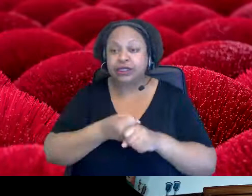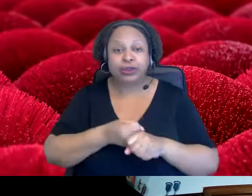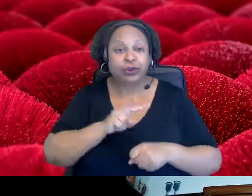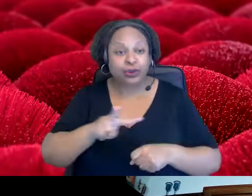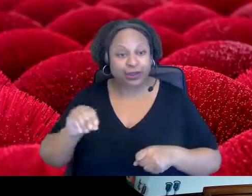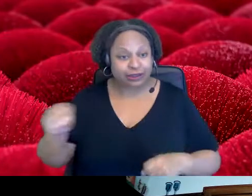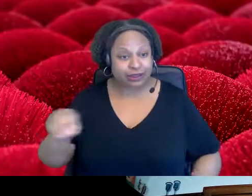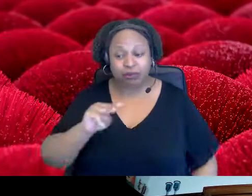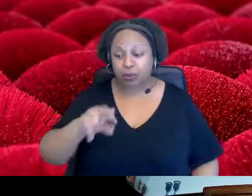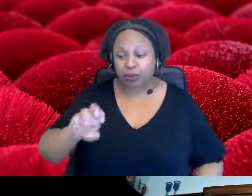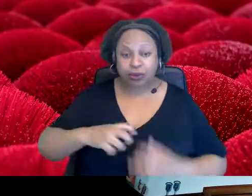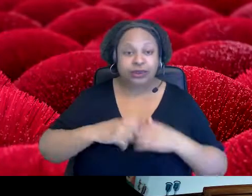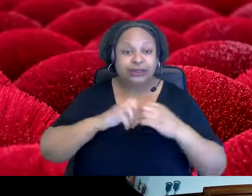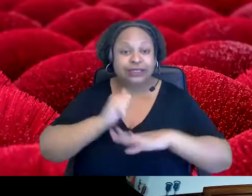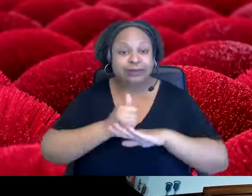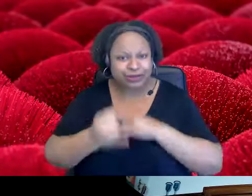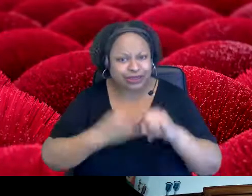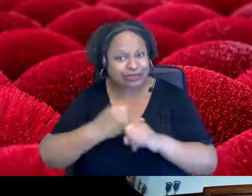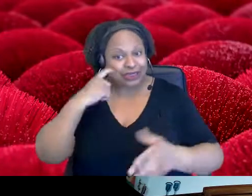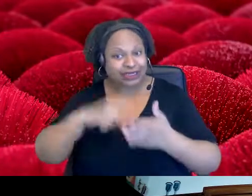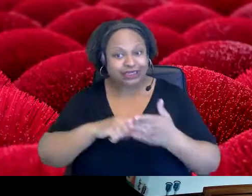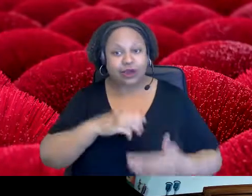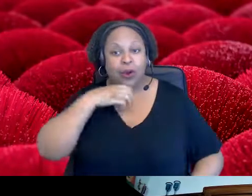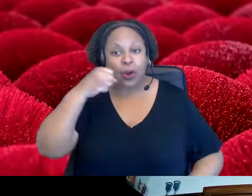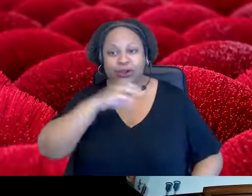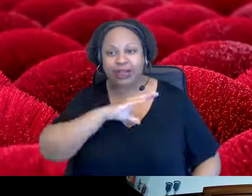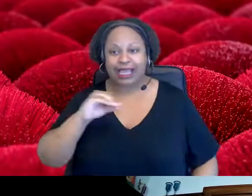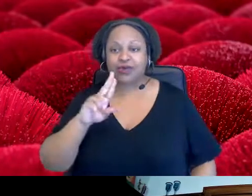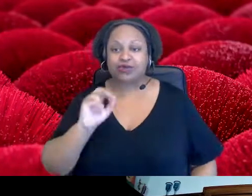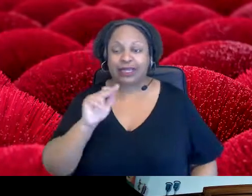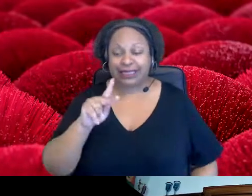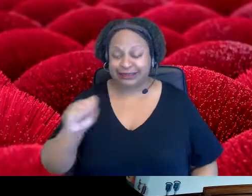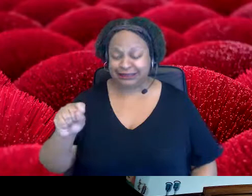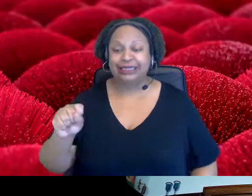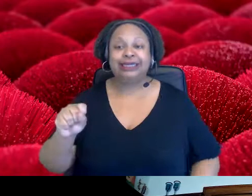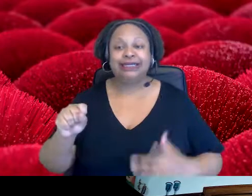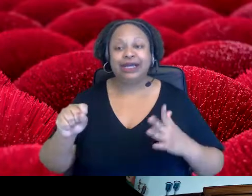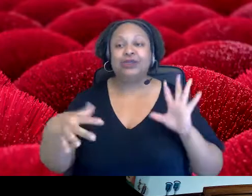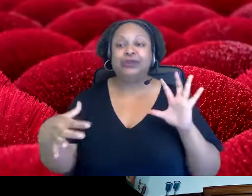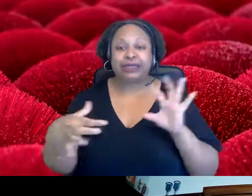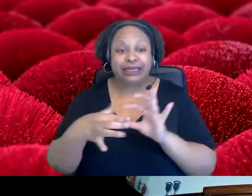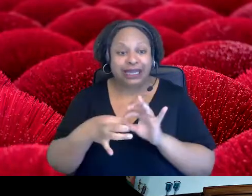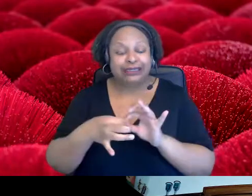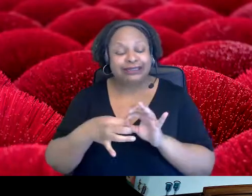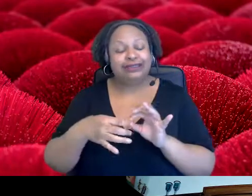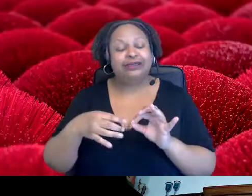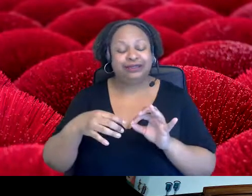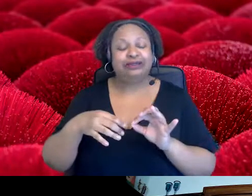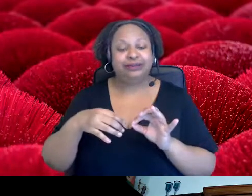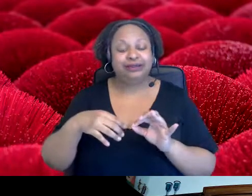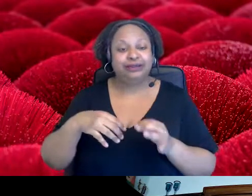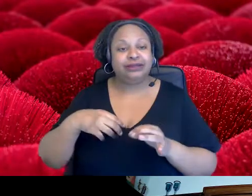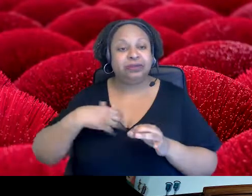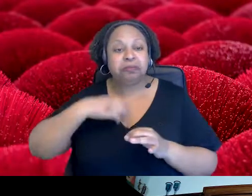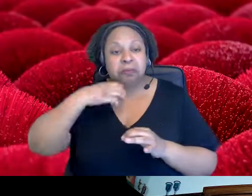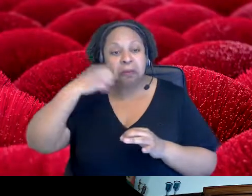Moore established the internationally acclaimed series Older and Reckless to connect seasoned dance artists to the public